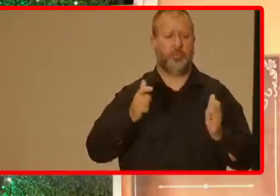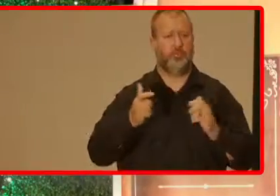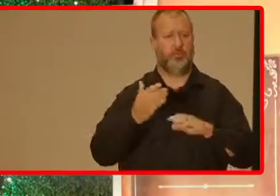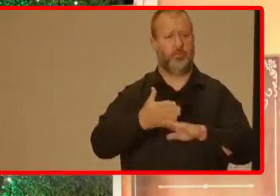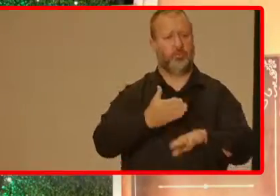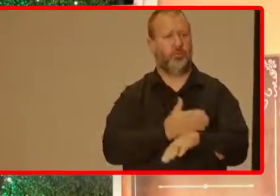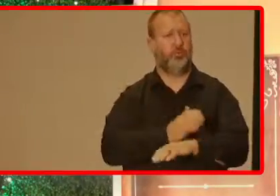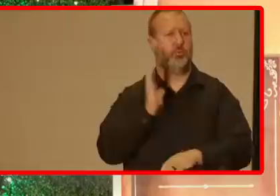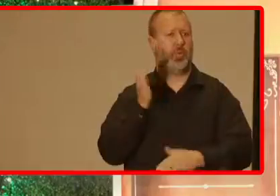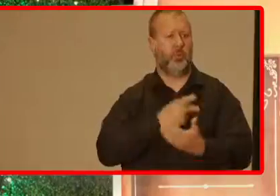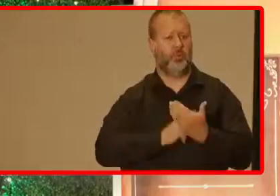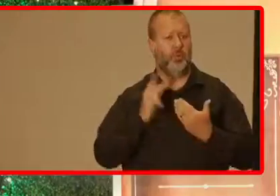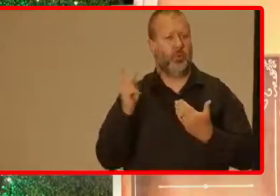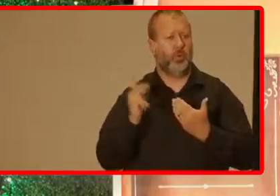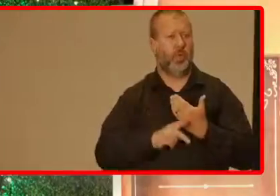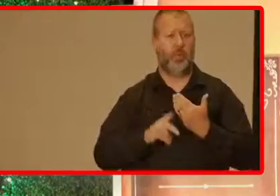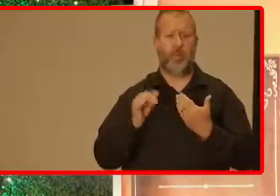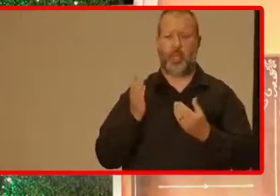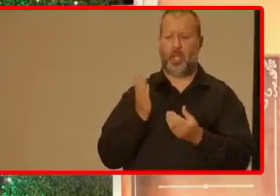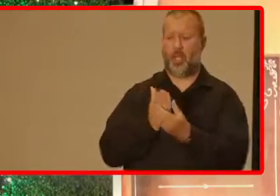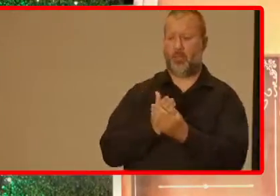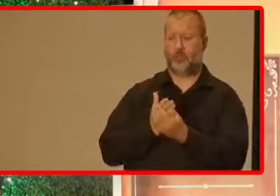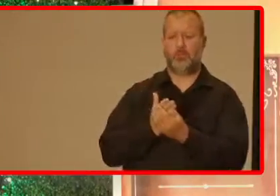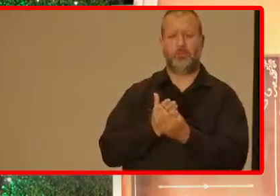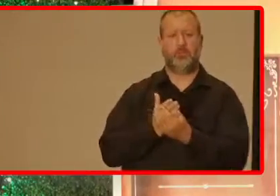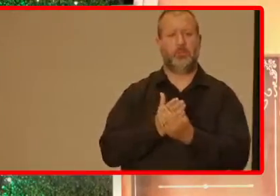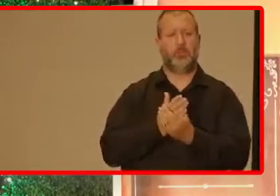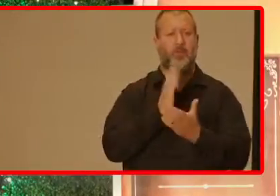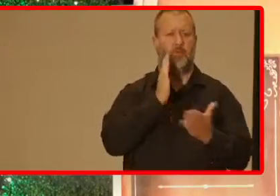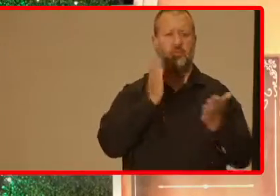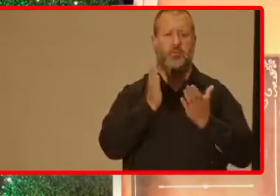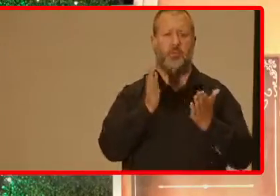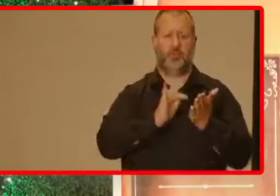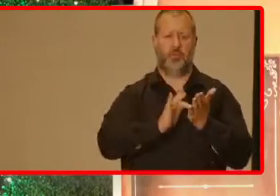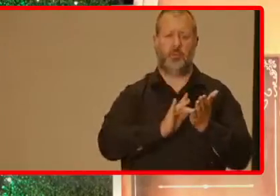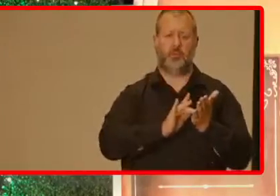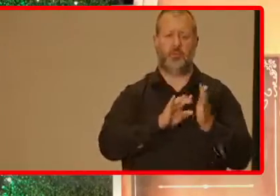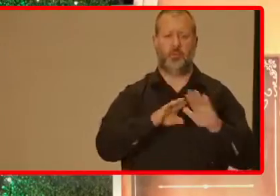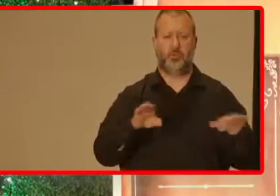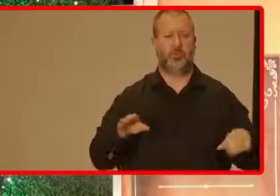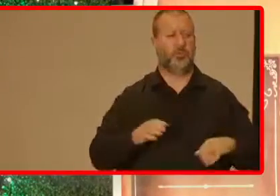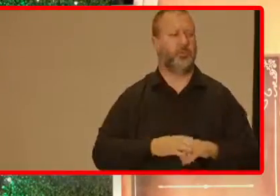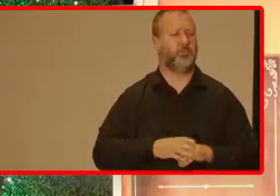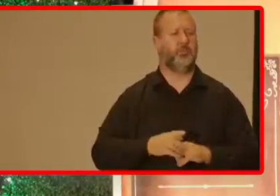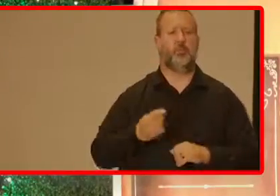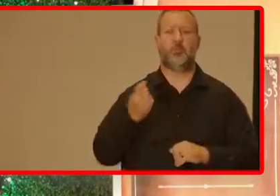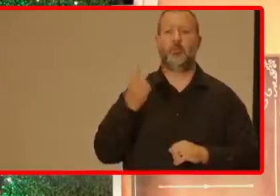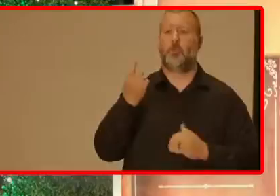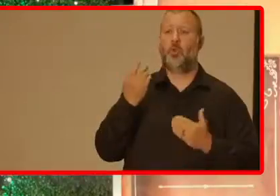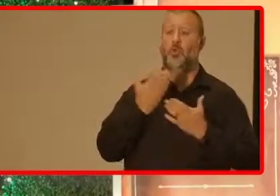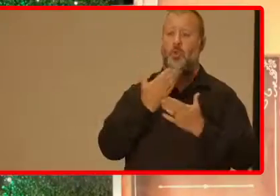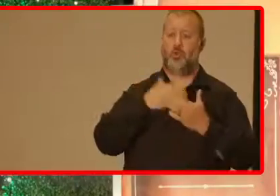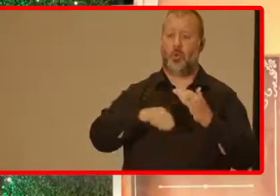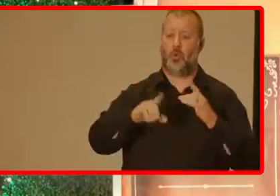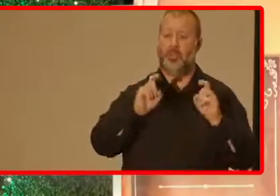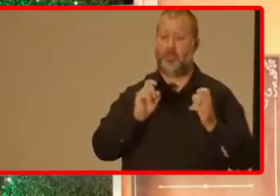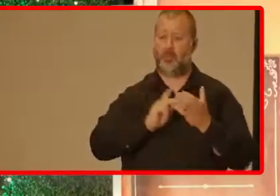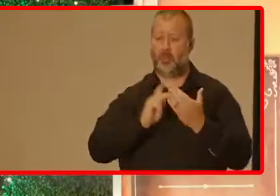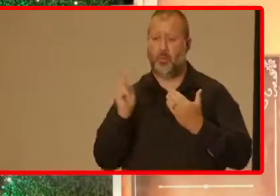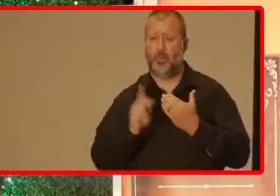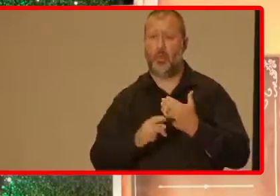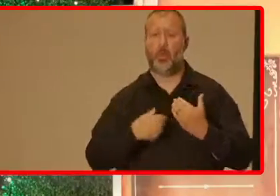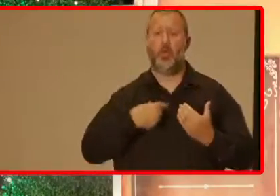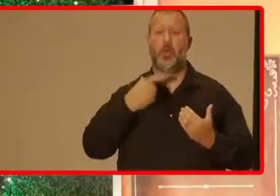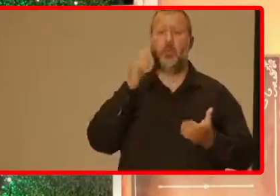of our programs in the portfolio at Children's Medical Services, including the newborn screening program. I believe the last time